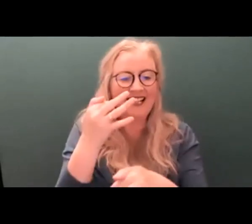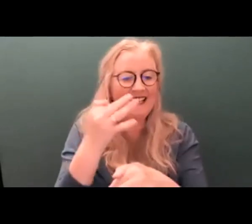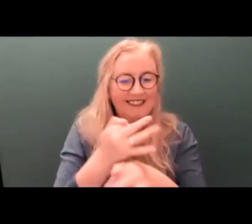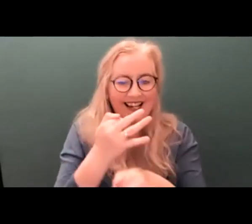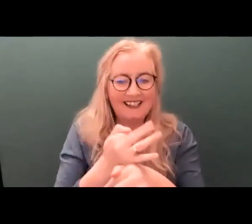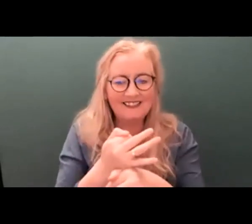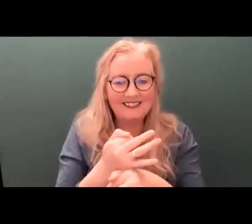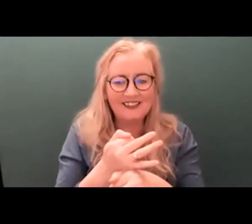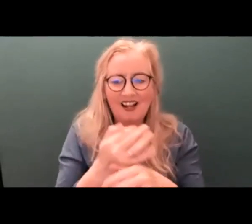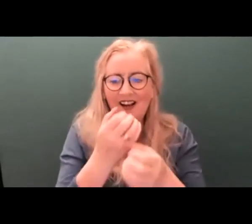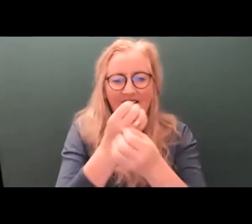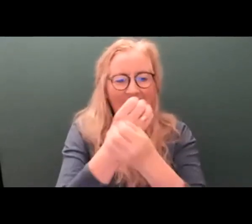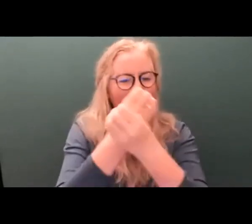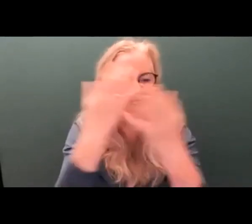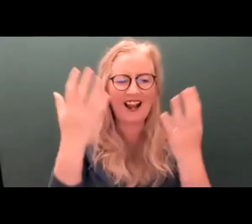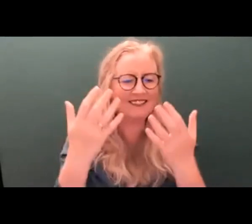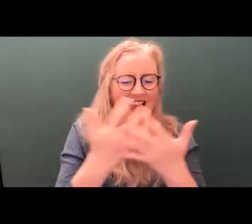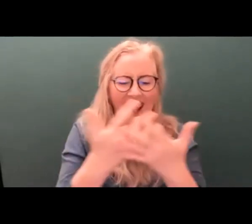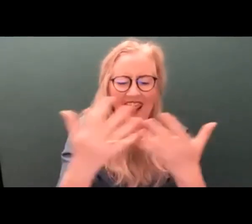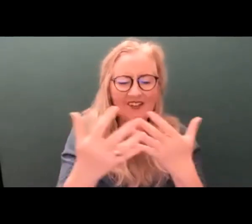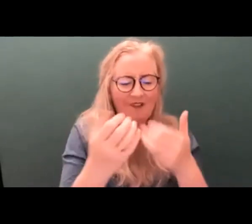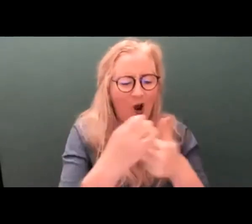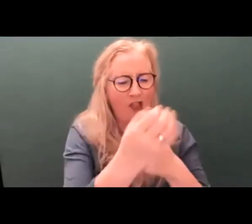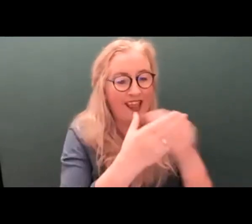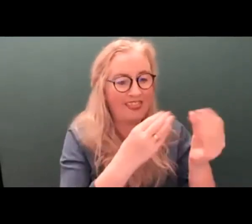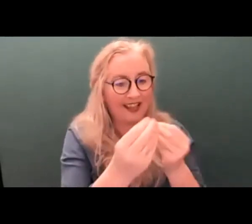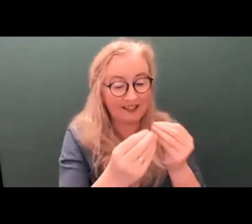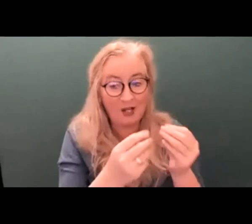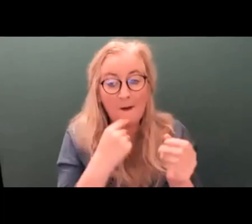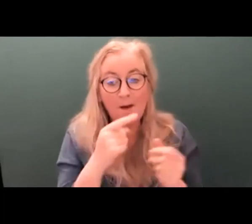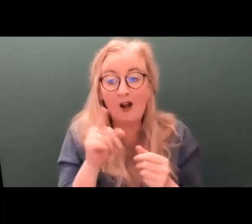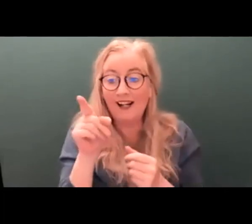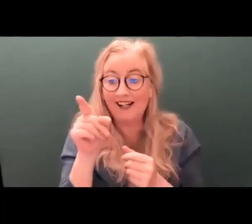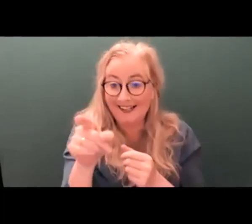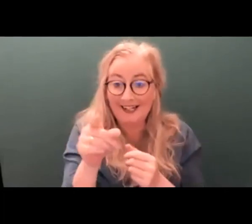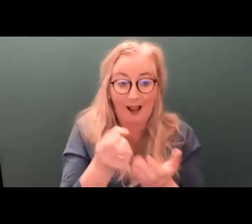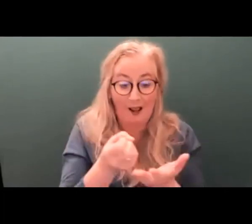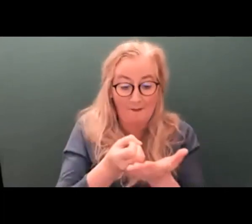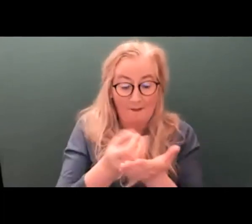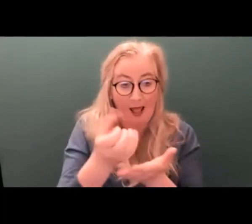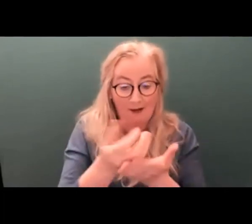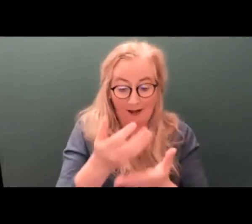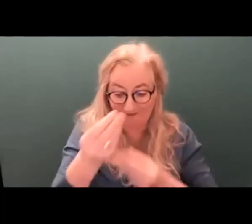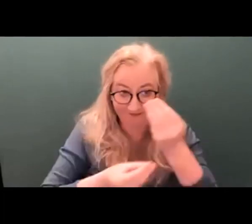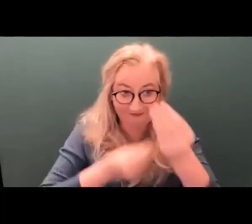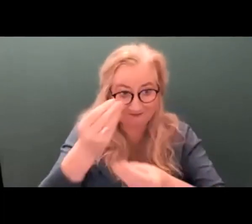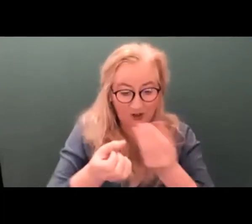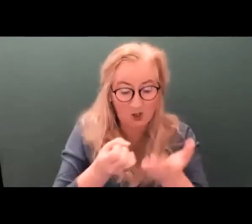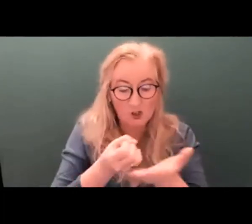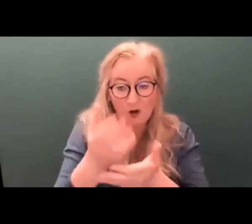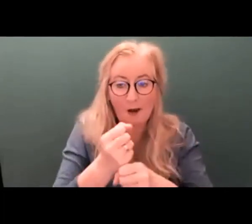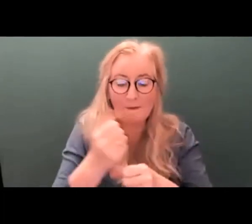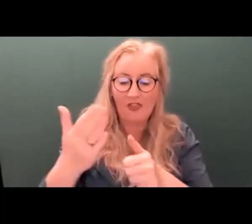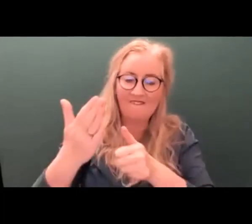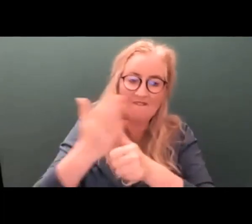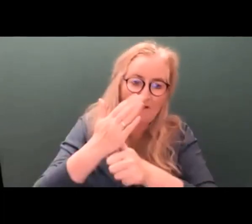me he forgets lots of other things, out poured a whole story about the builders and how they brought